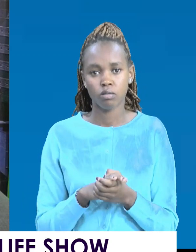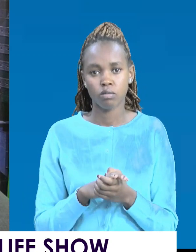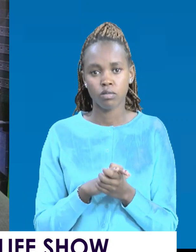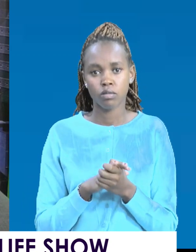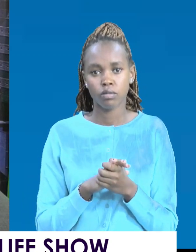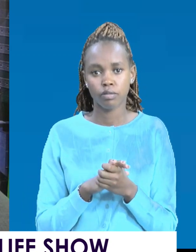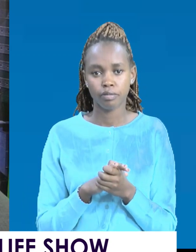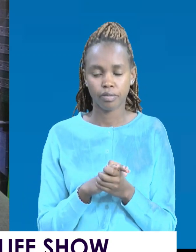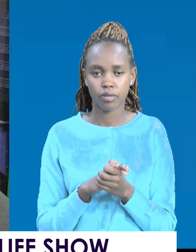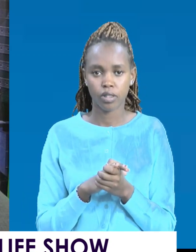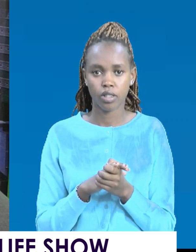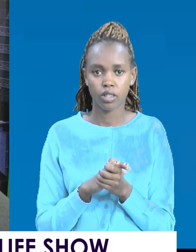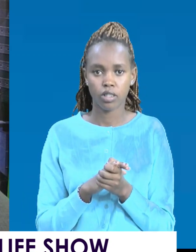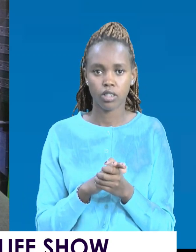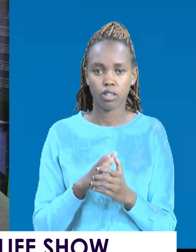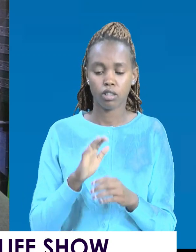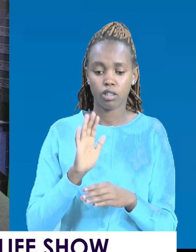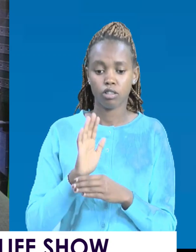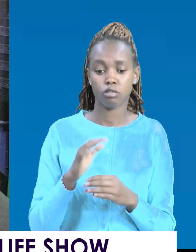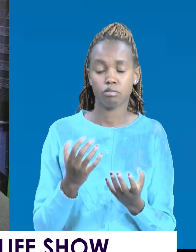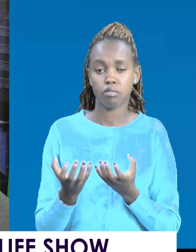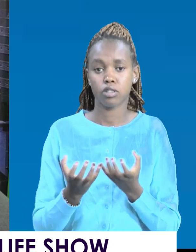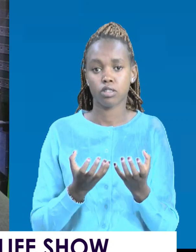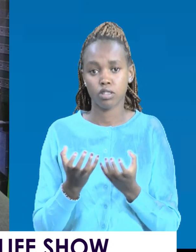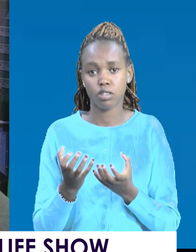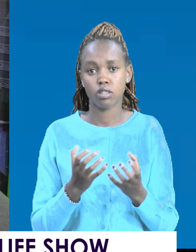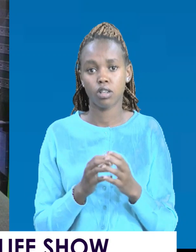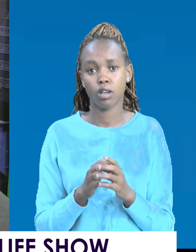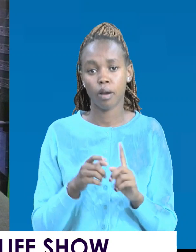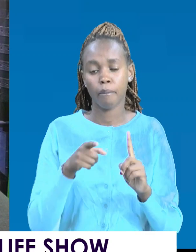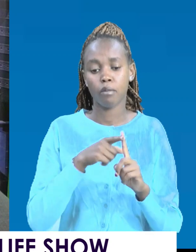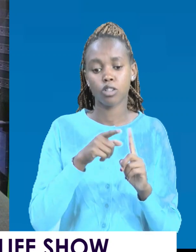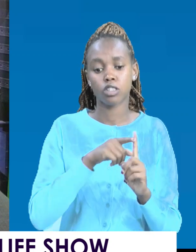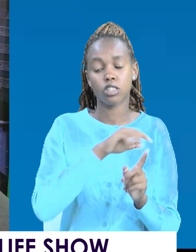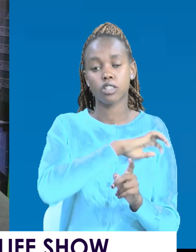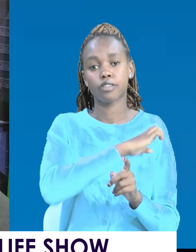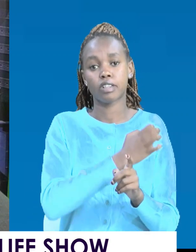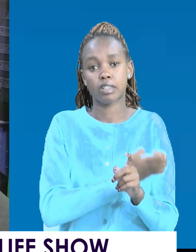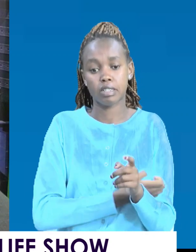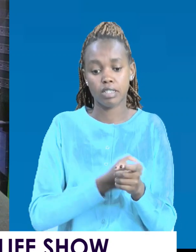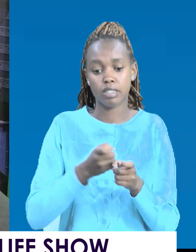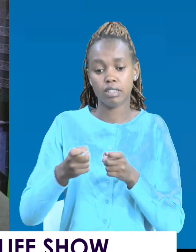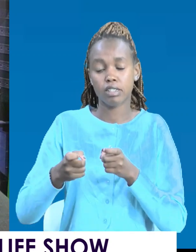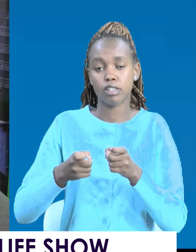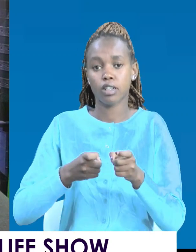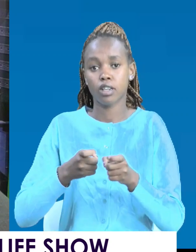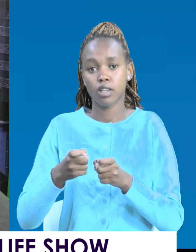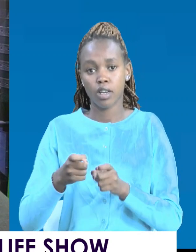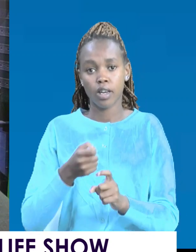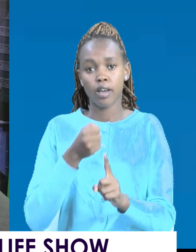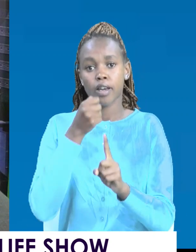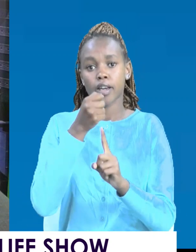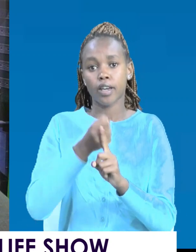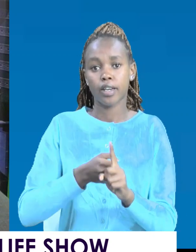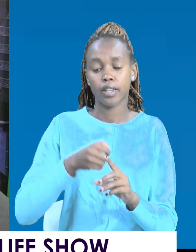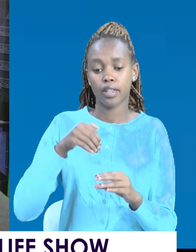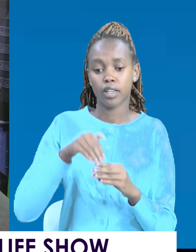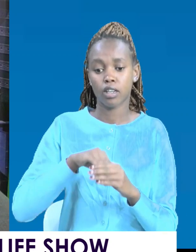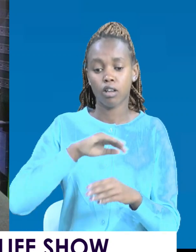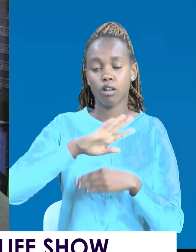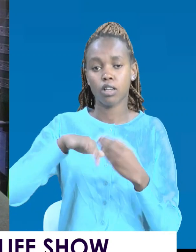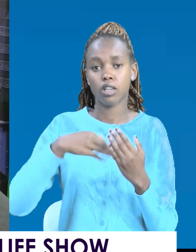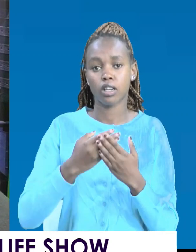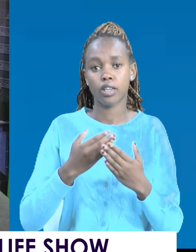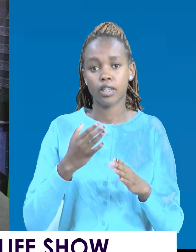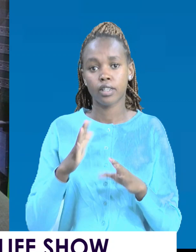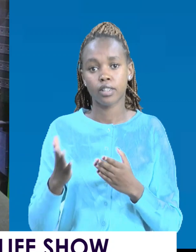even be in your business. Positive energy drives impact in every area of your